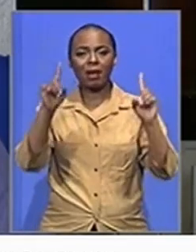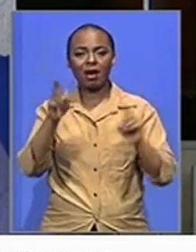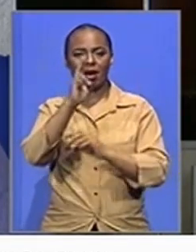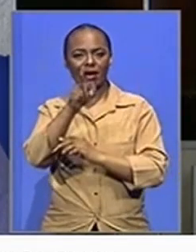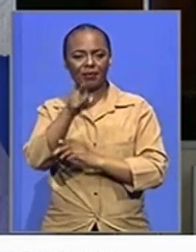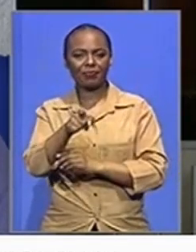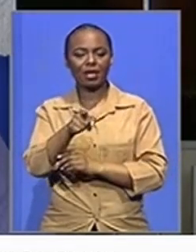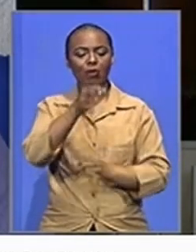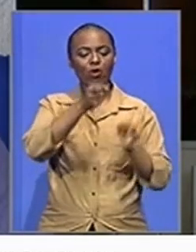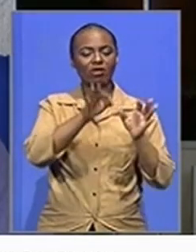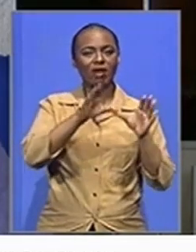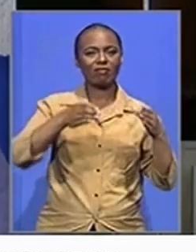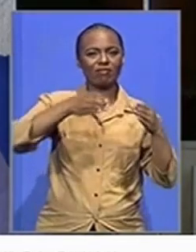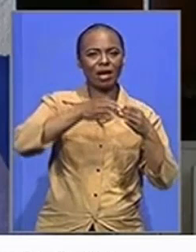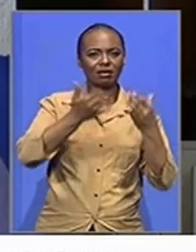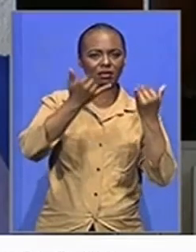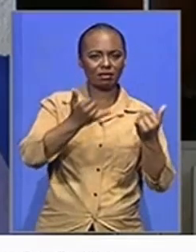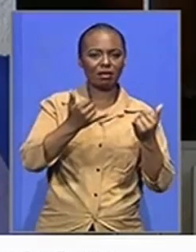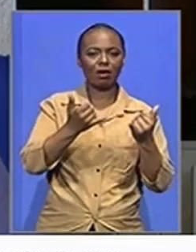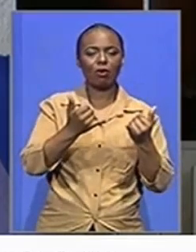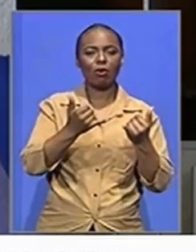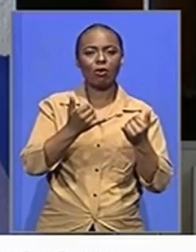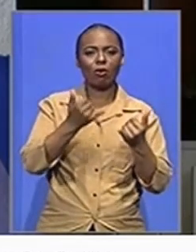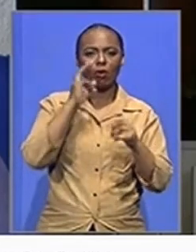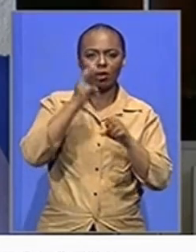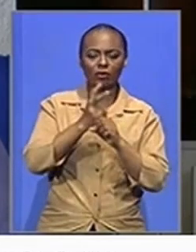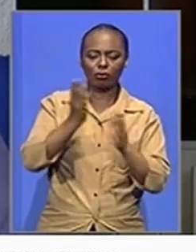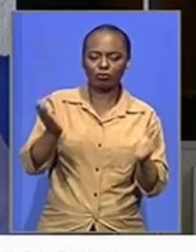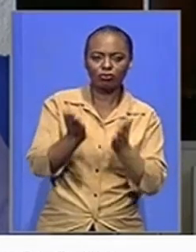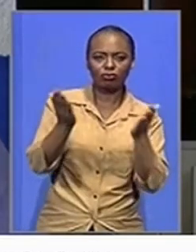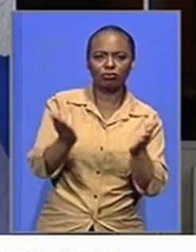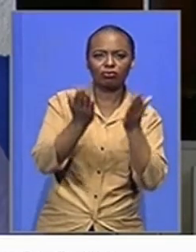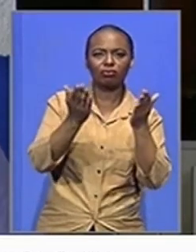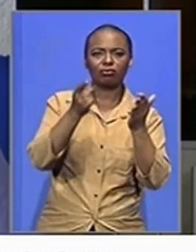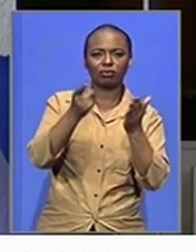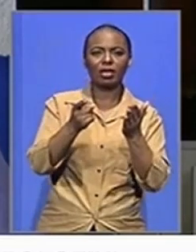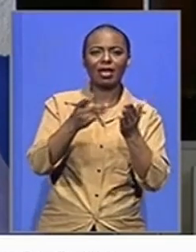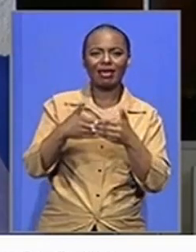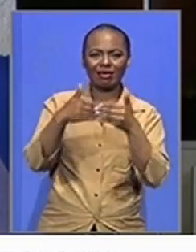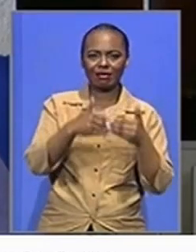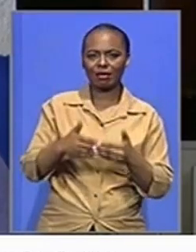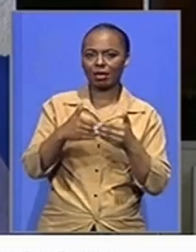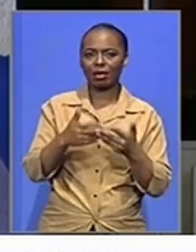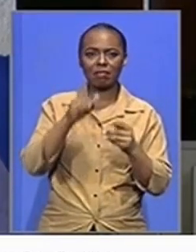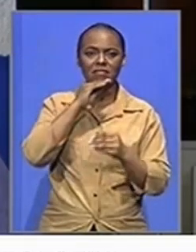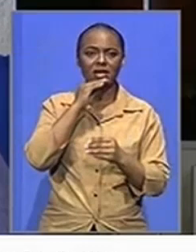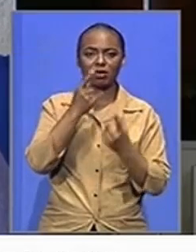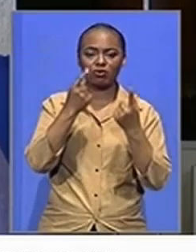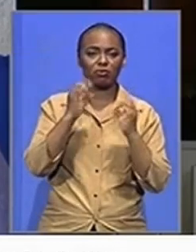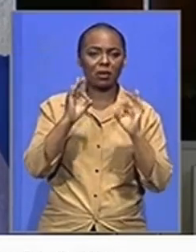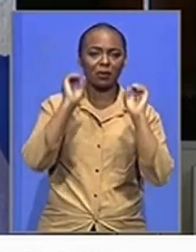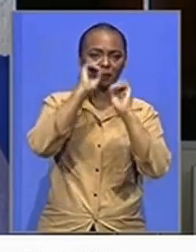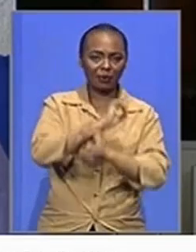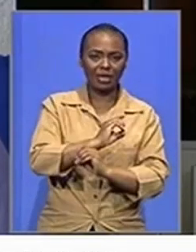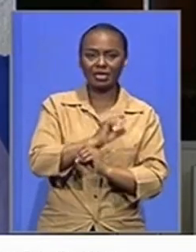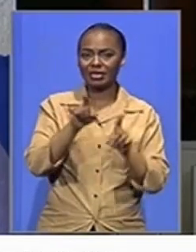makoko a leng gore ba tshwanetse ba woke ha ba dira sentle in terms of